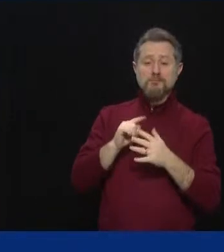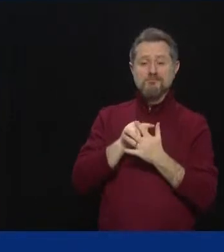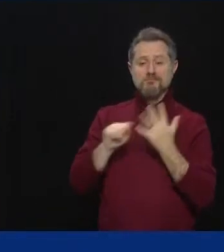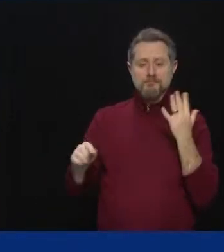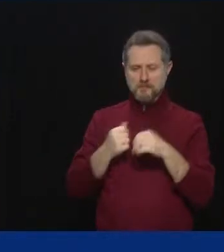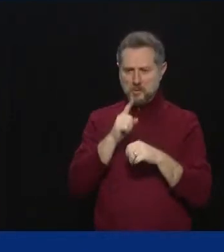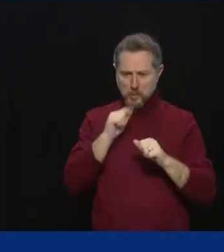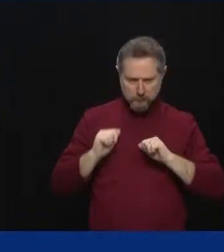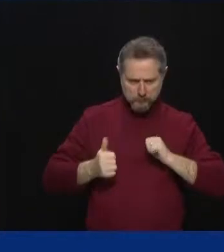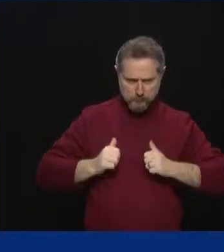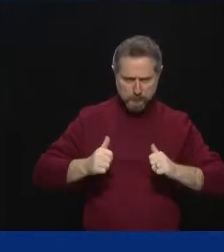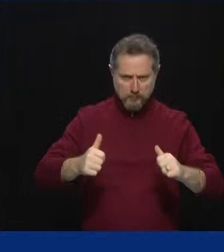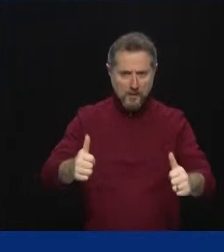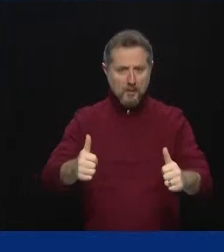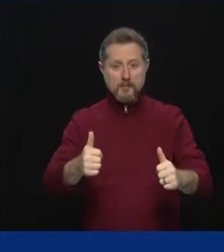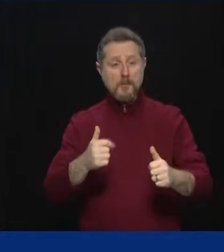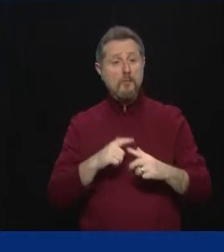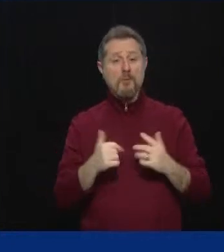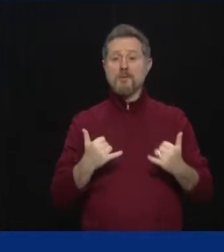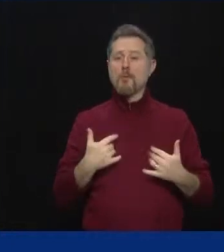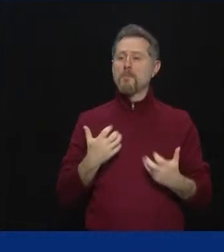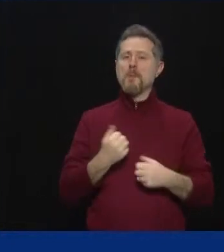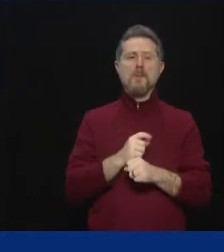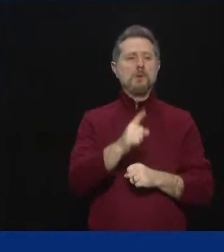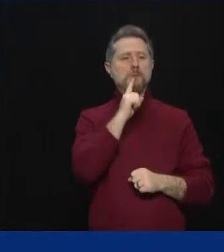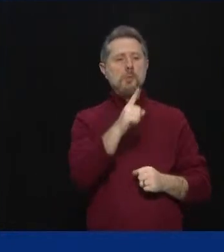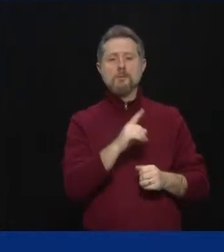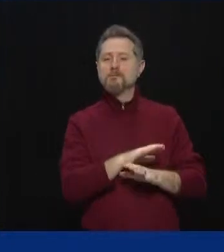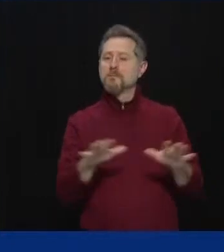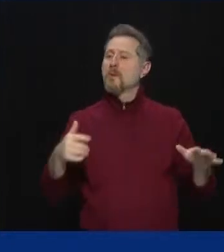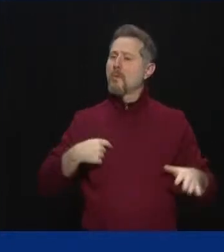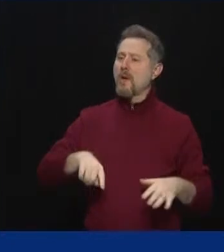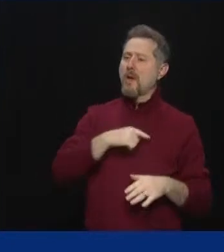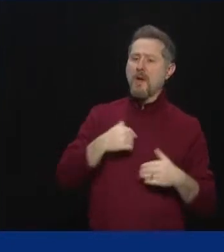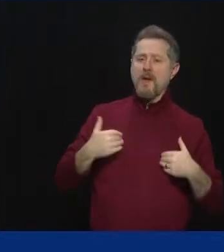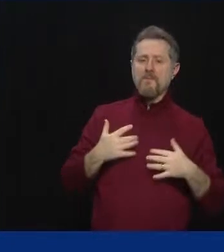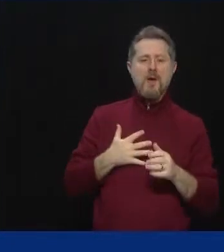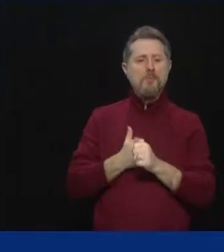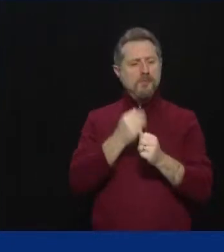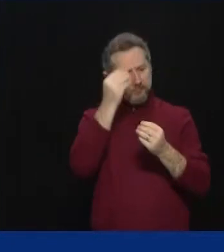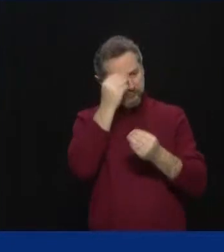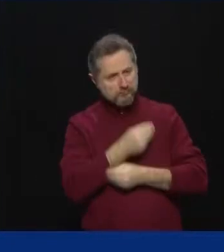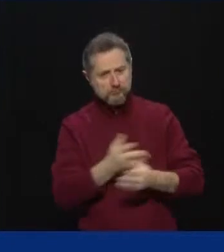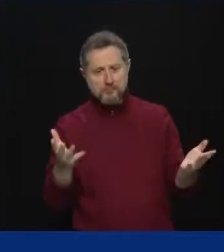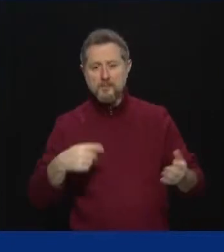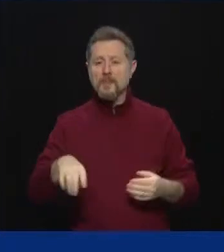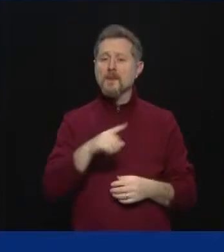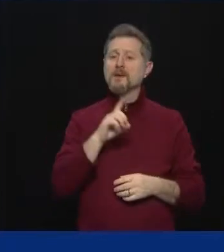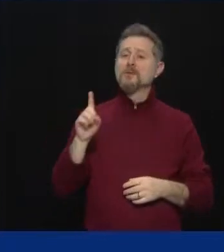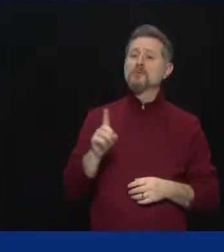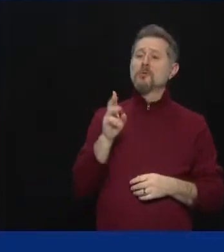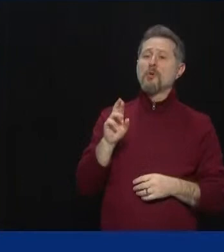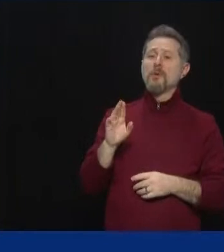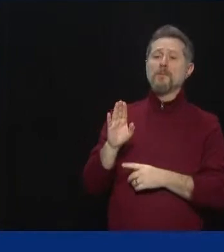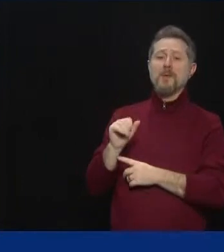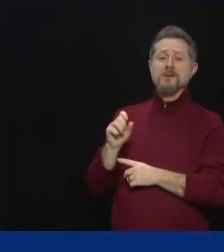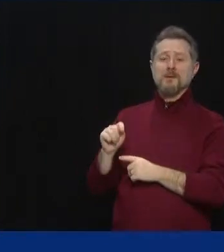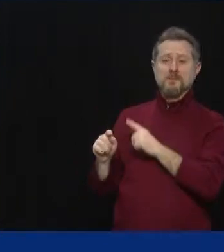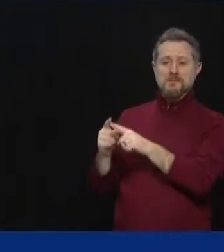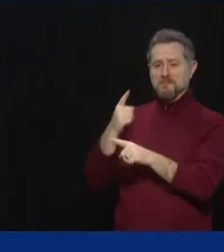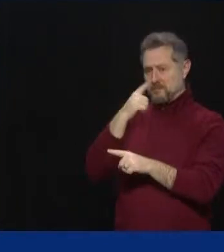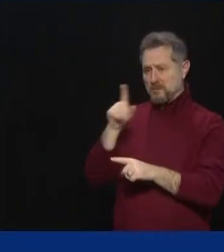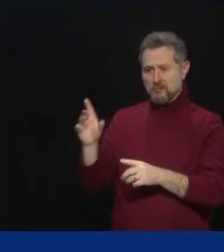And at this point, I want to make sure that everyone has our updates. I'll talk about them in a couple minutes. But Dr. Bassett, would you please address